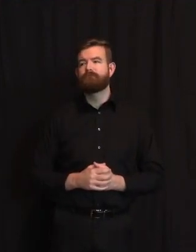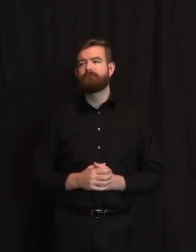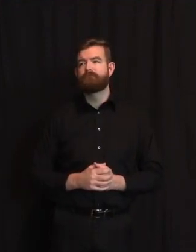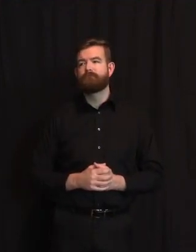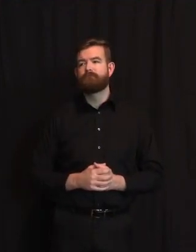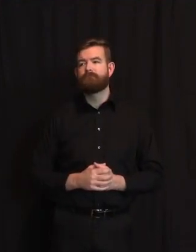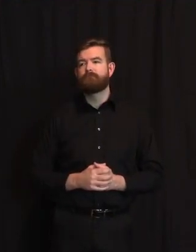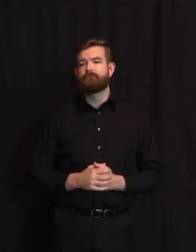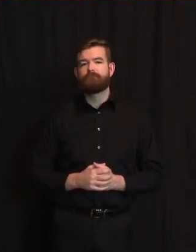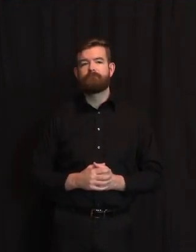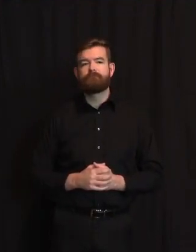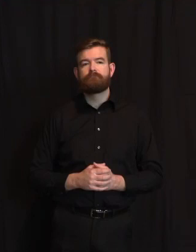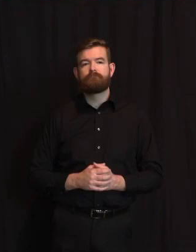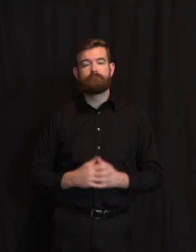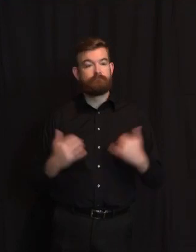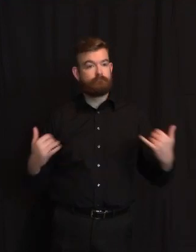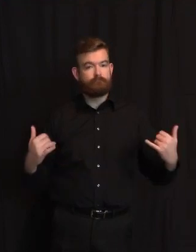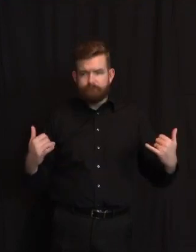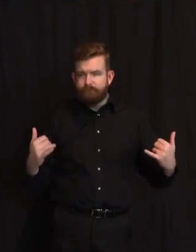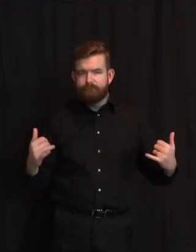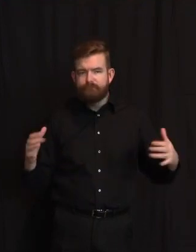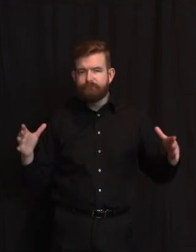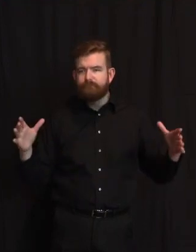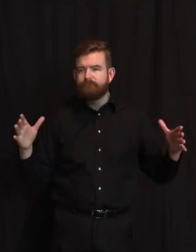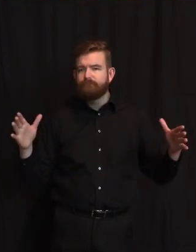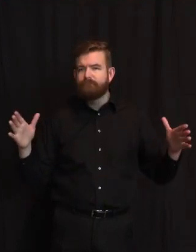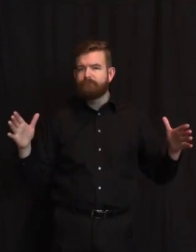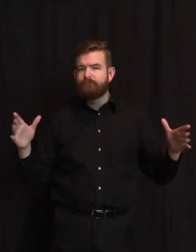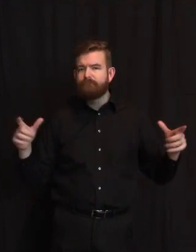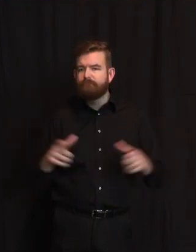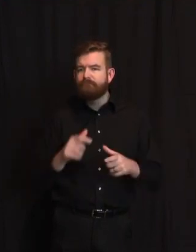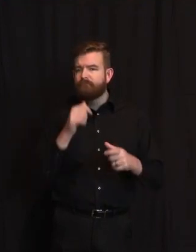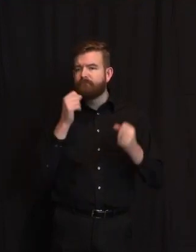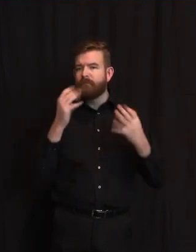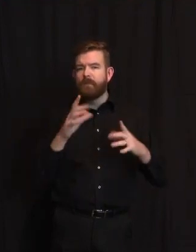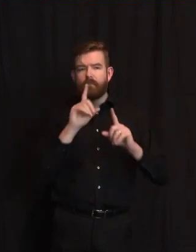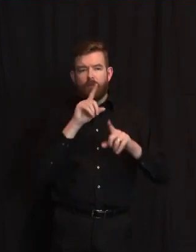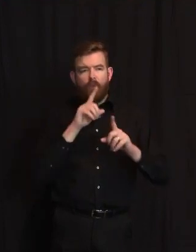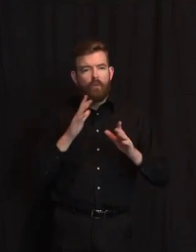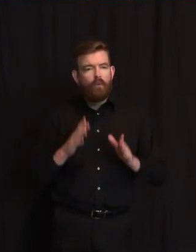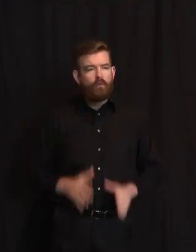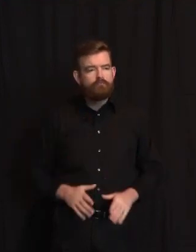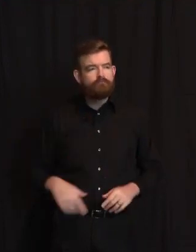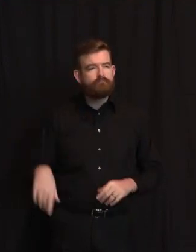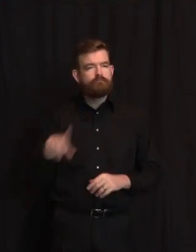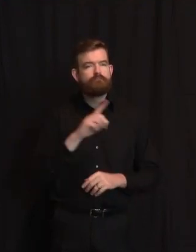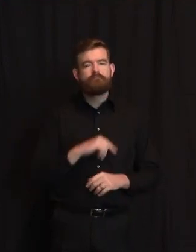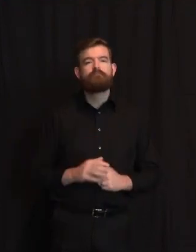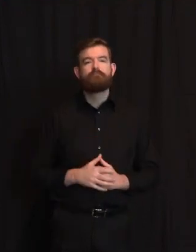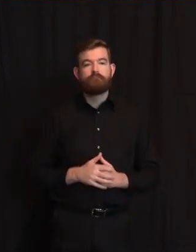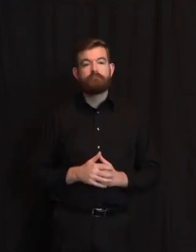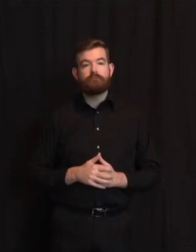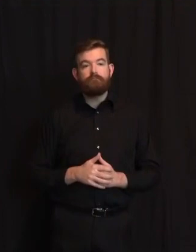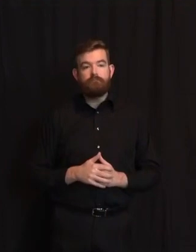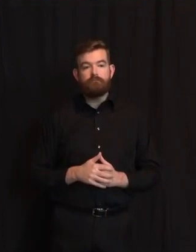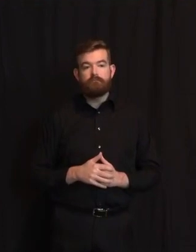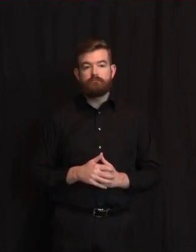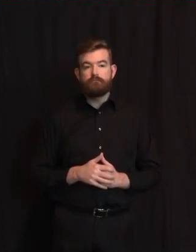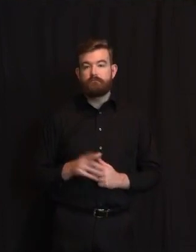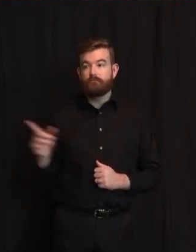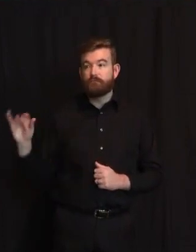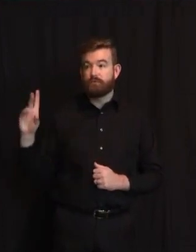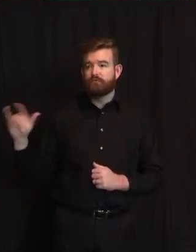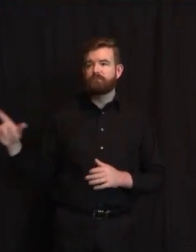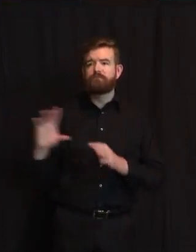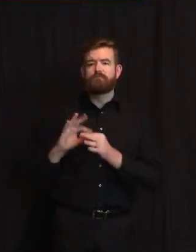few reporters here, so you just went down to your second or third well of questions. Judy, how about the psychiatric hospitals?